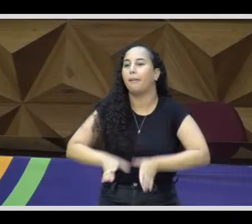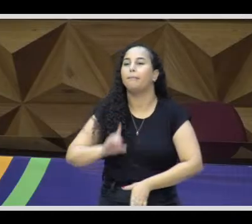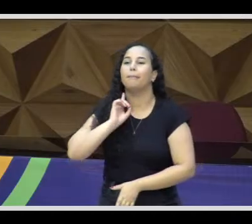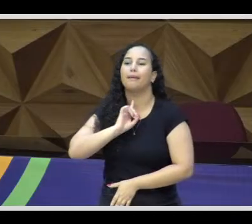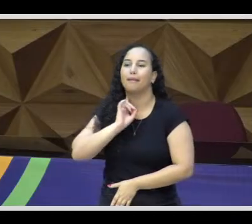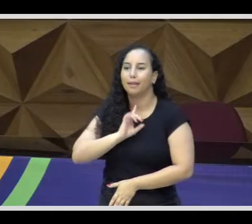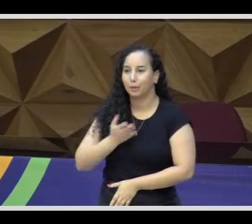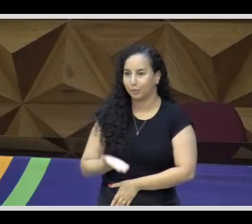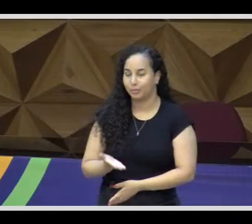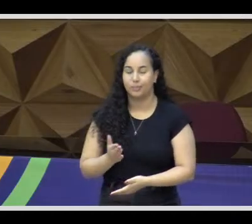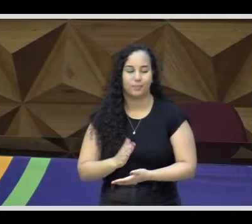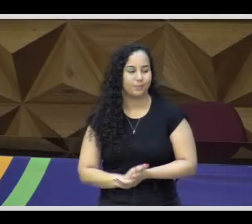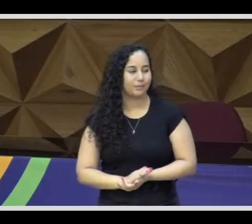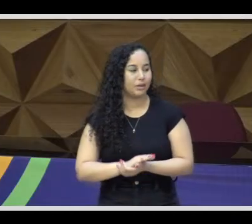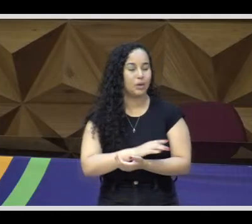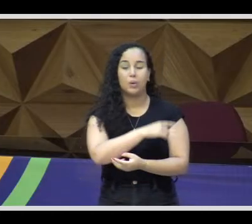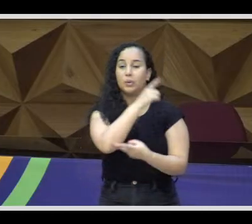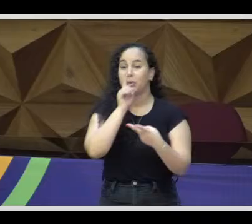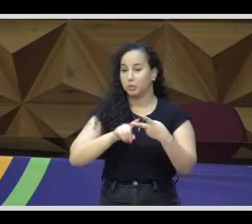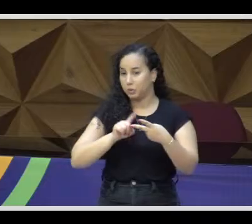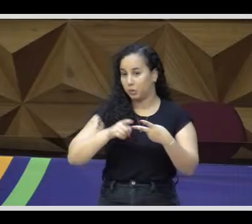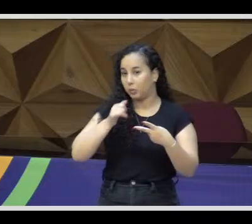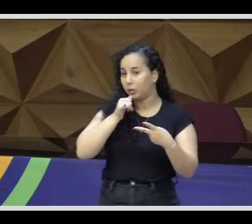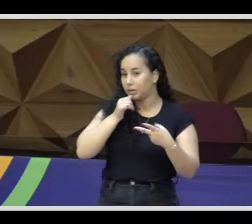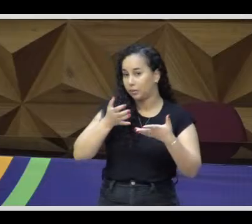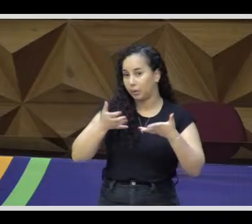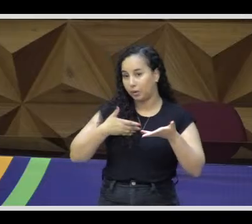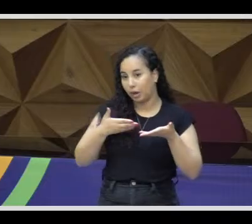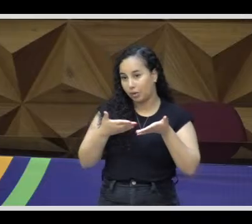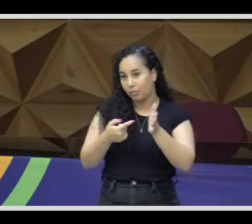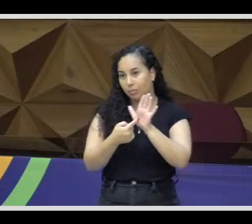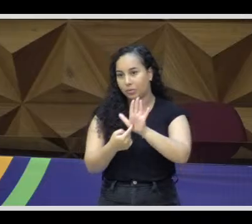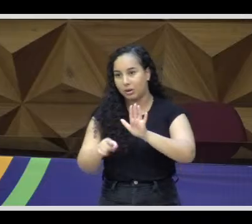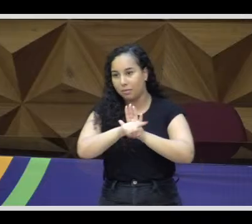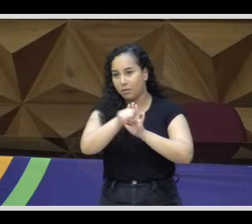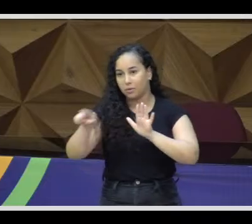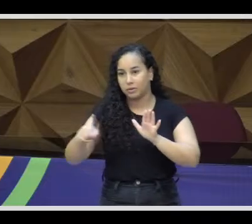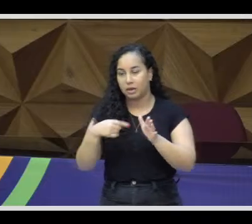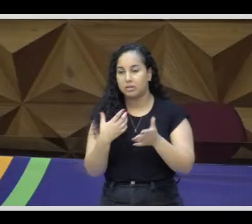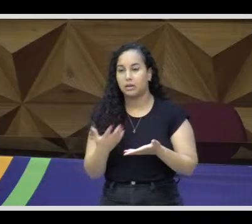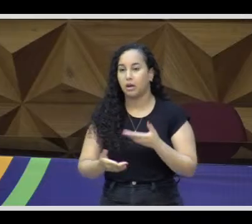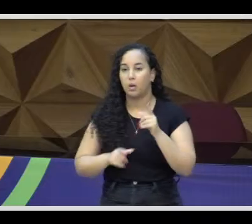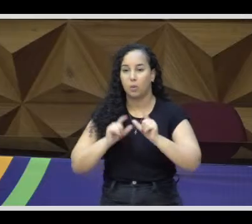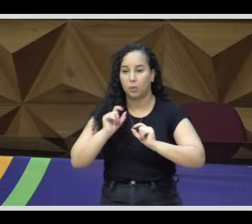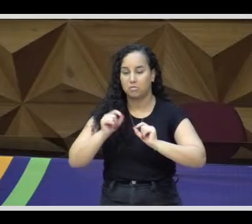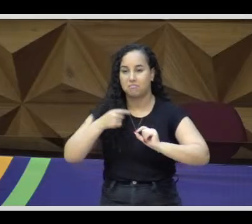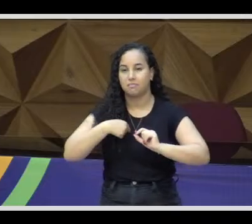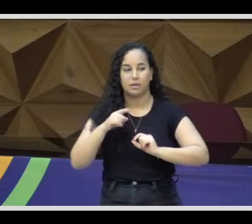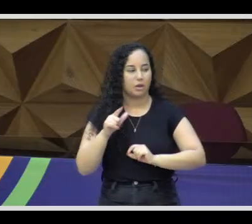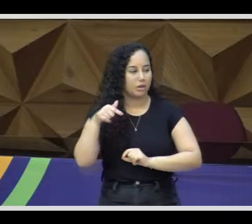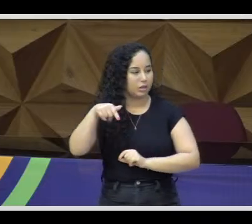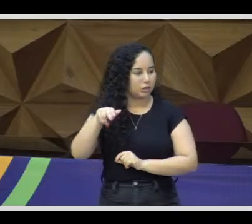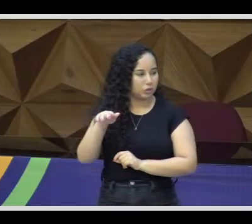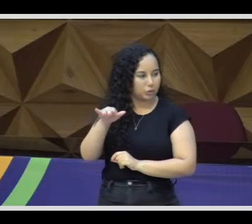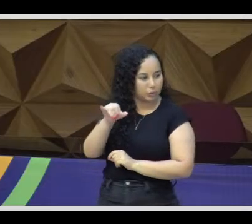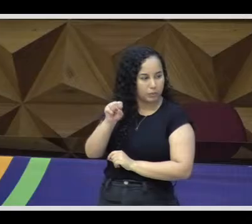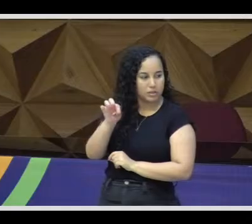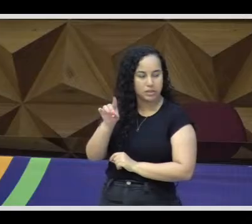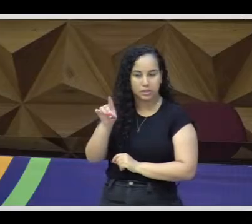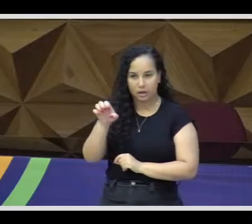second example I'd like to start this talk showing you is the Q Insider.